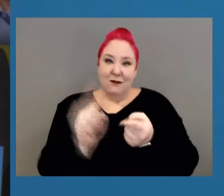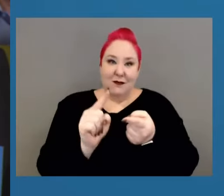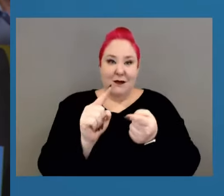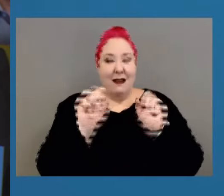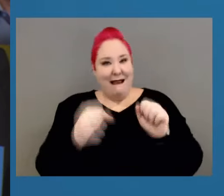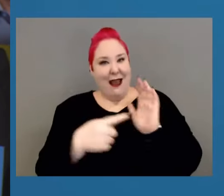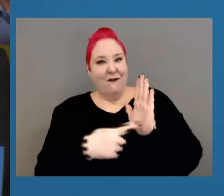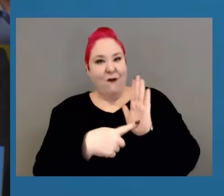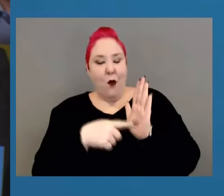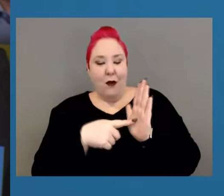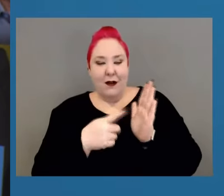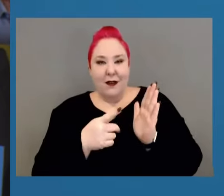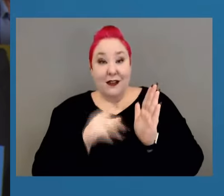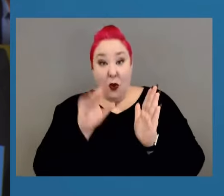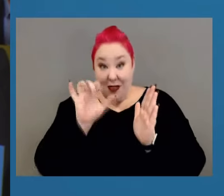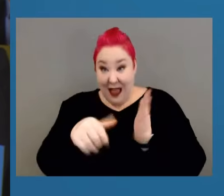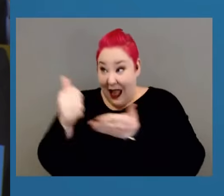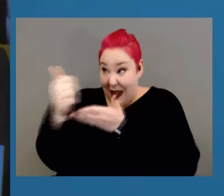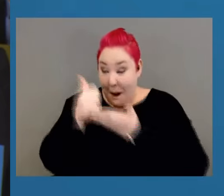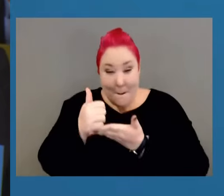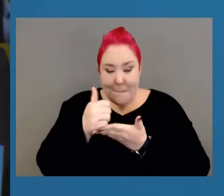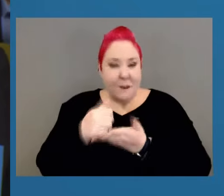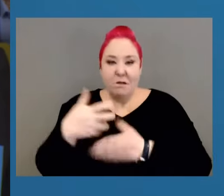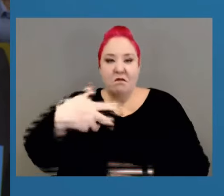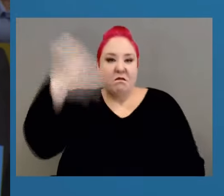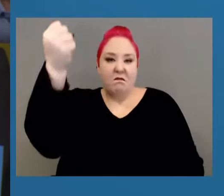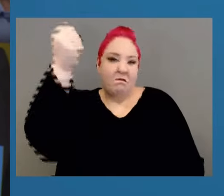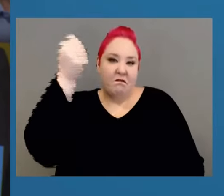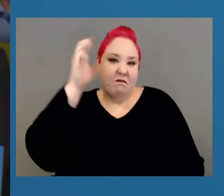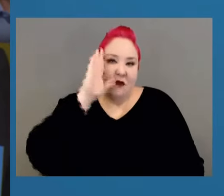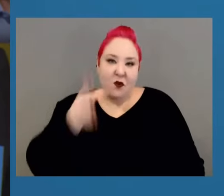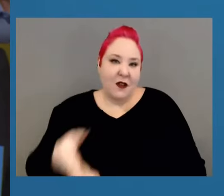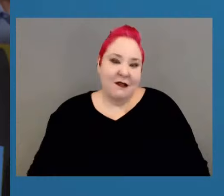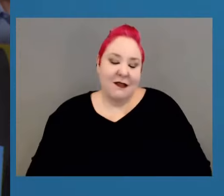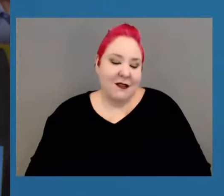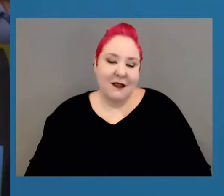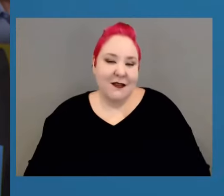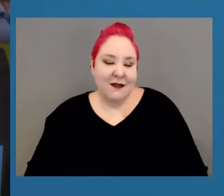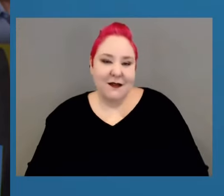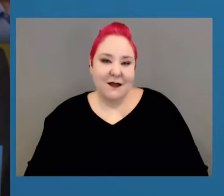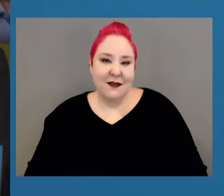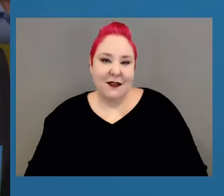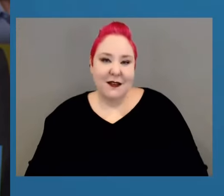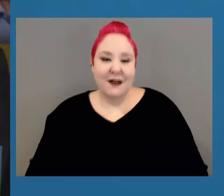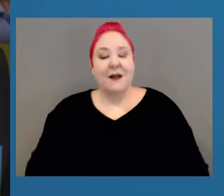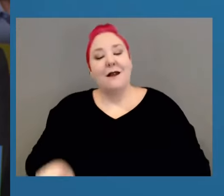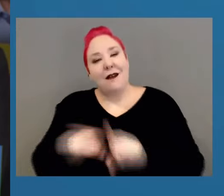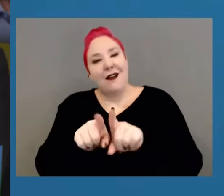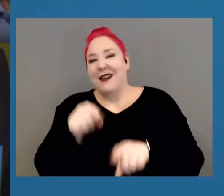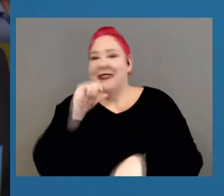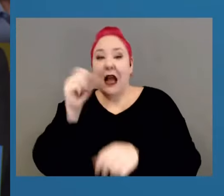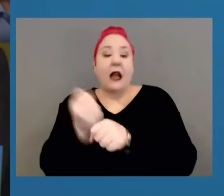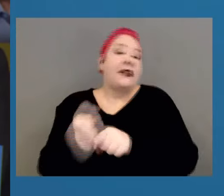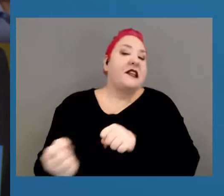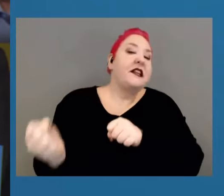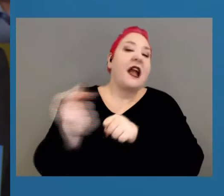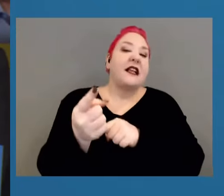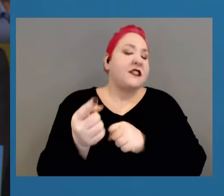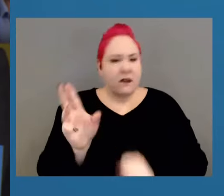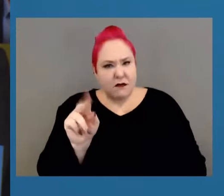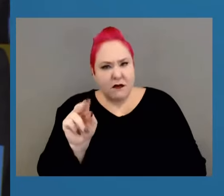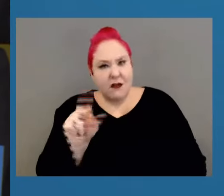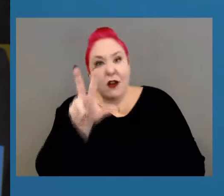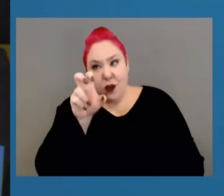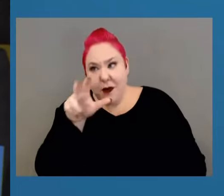assistance is going to be wiped away. But also, this isn't a next year problem. 300,000 people are going to